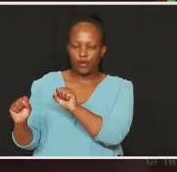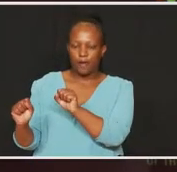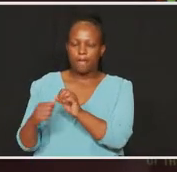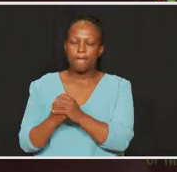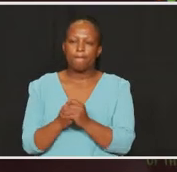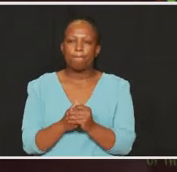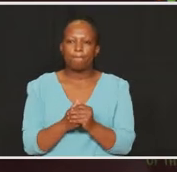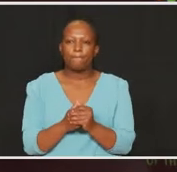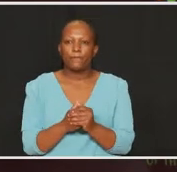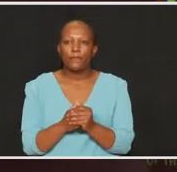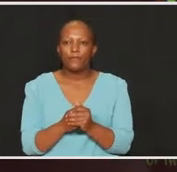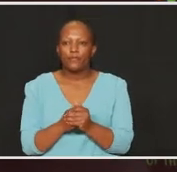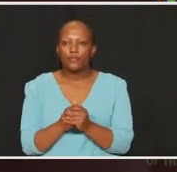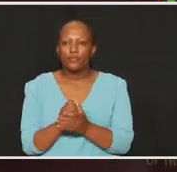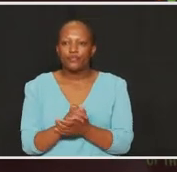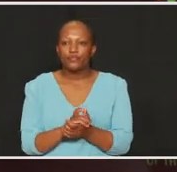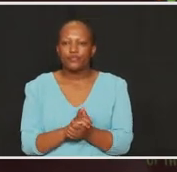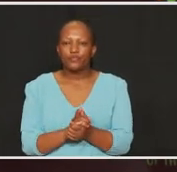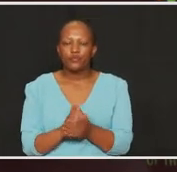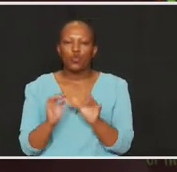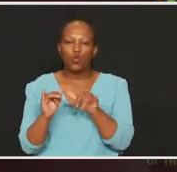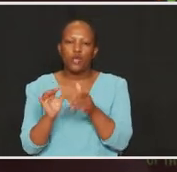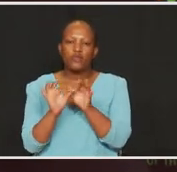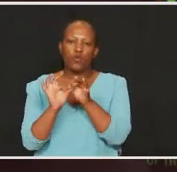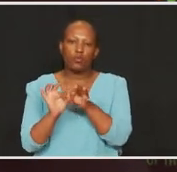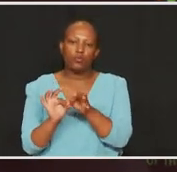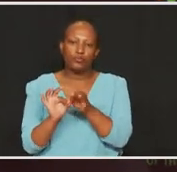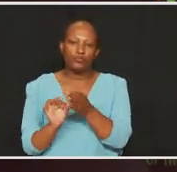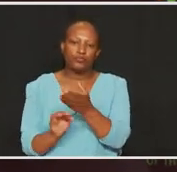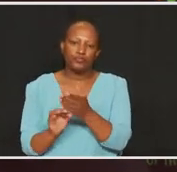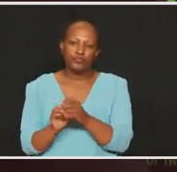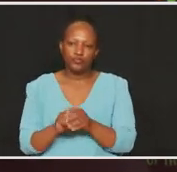let's allow translation